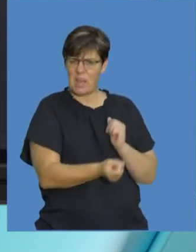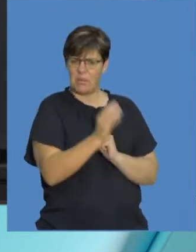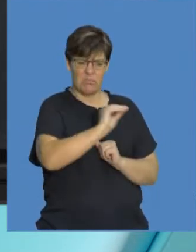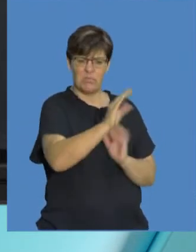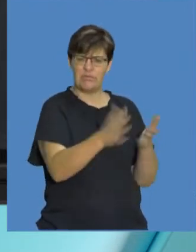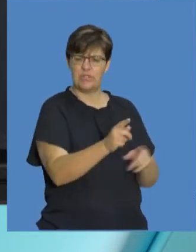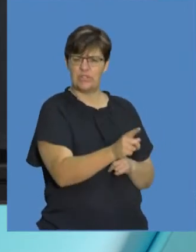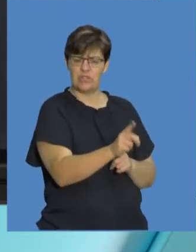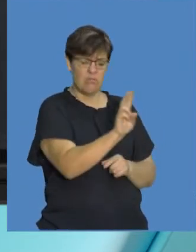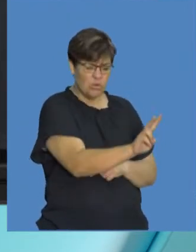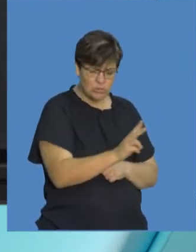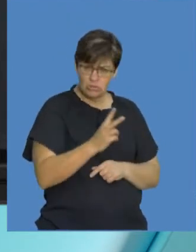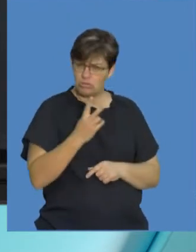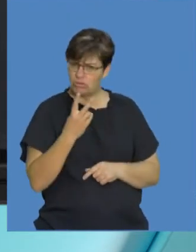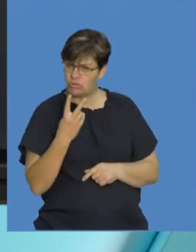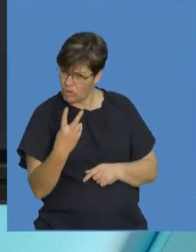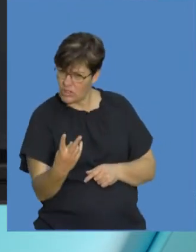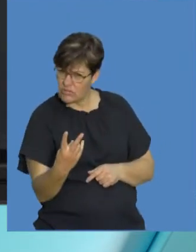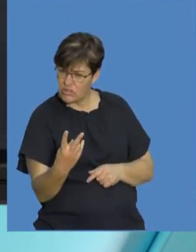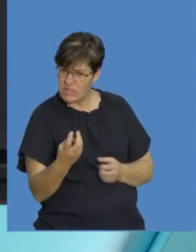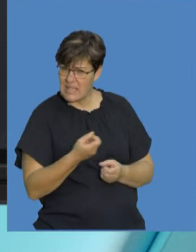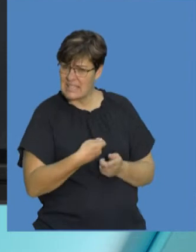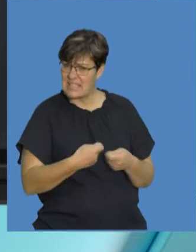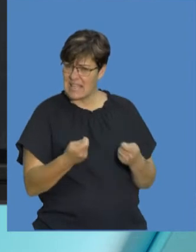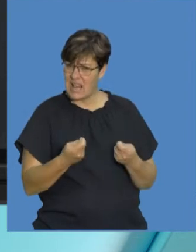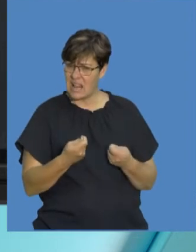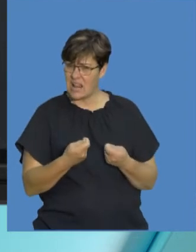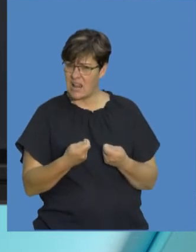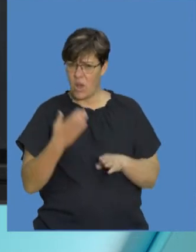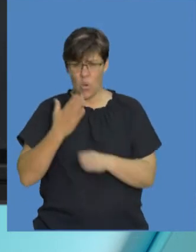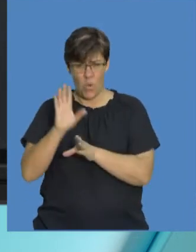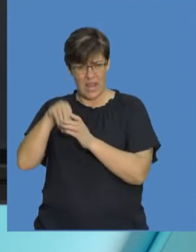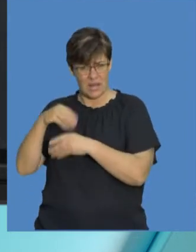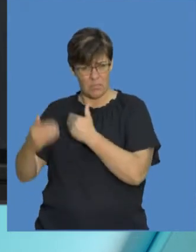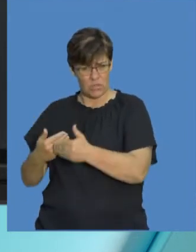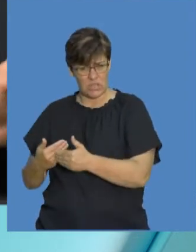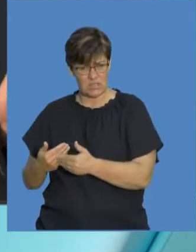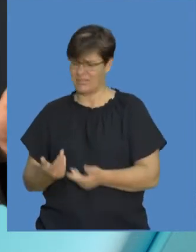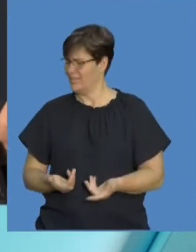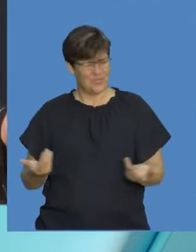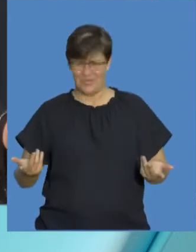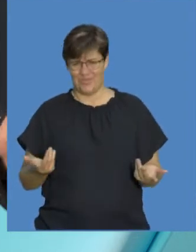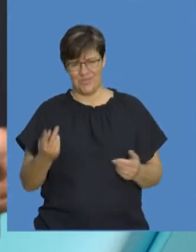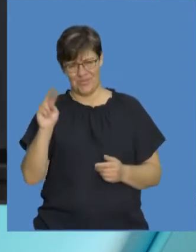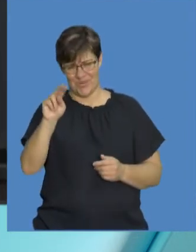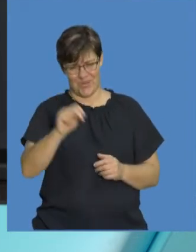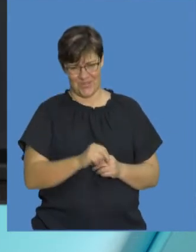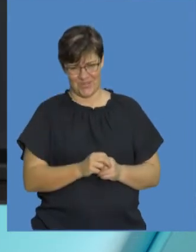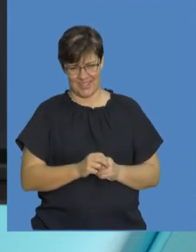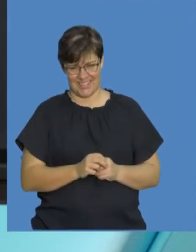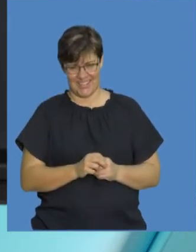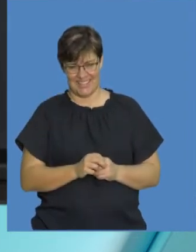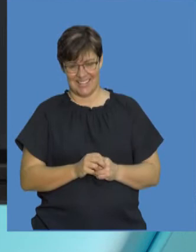from there? Do we transfer the selling and distribution into my work in process?